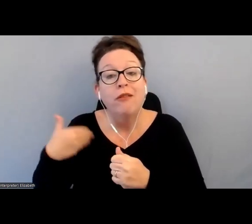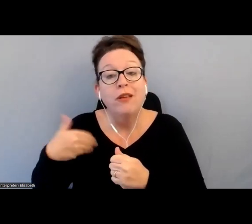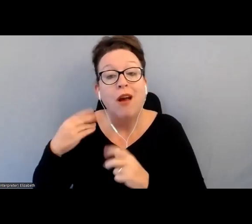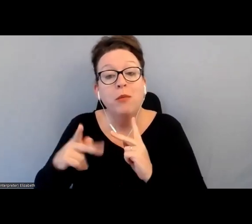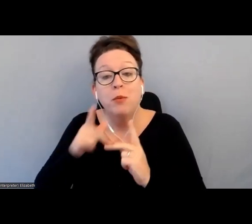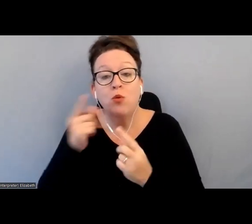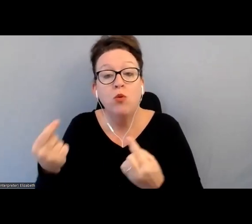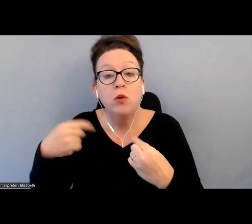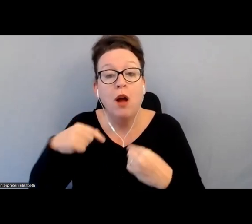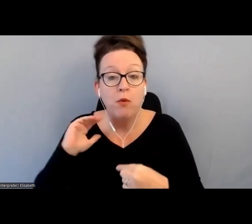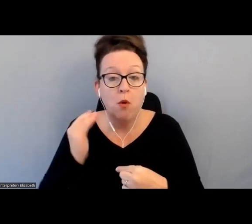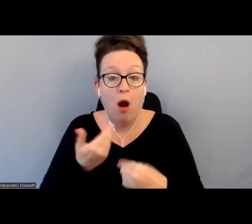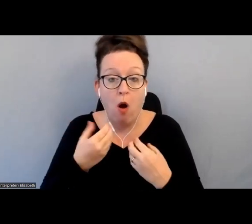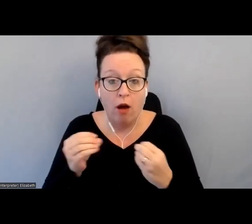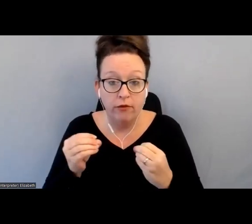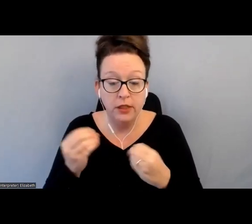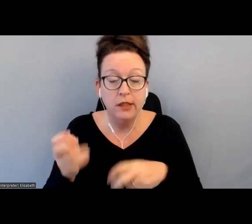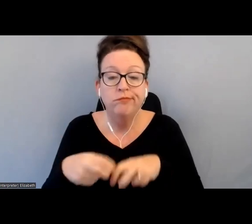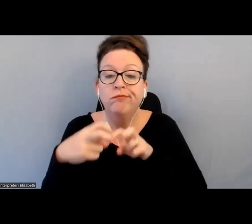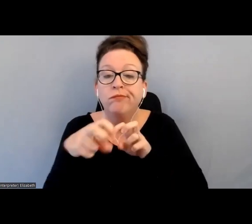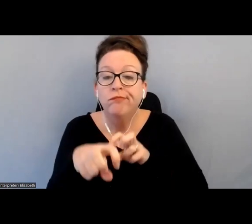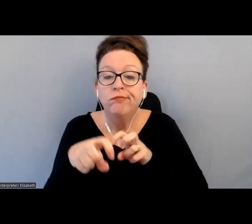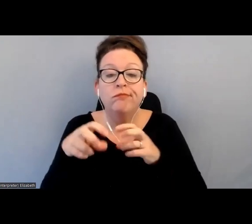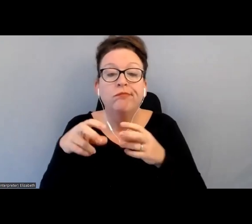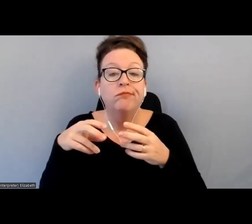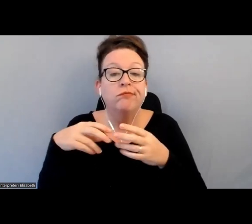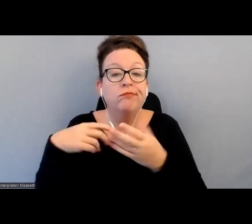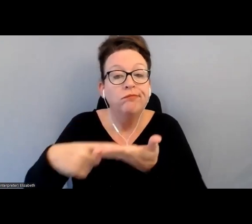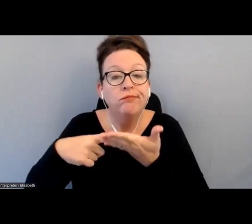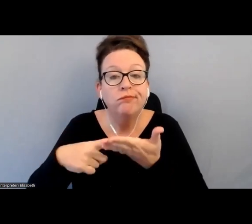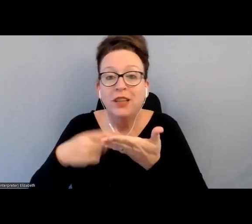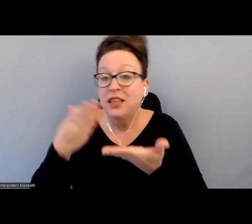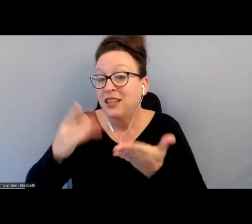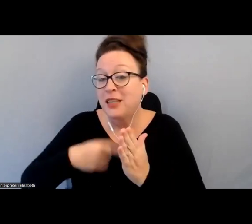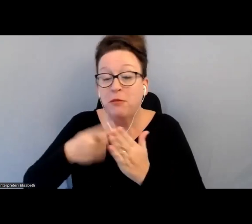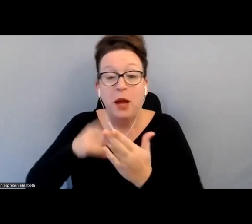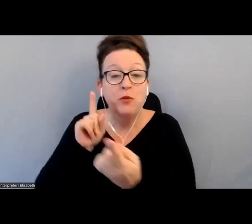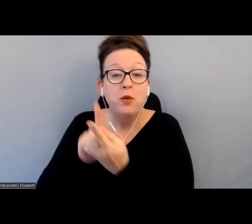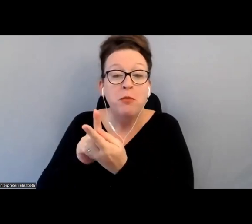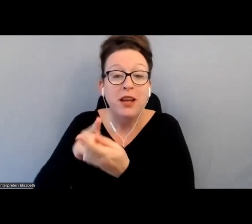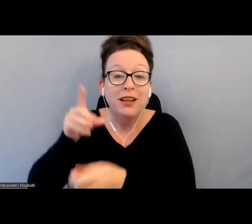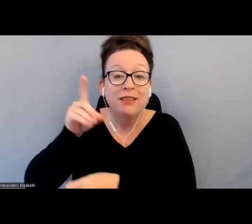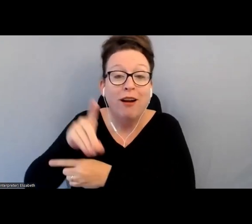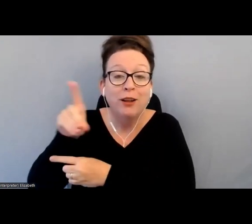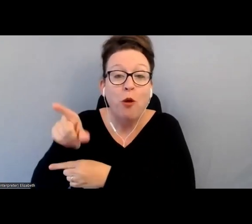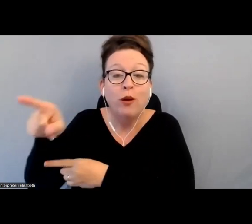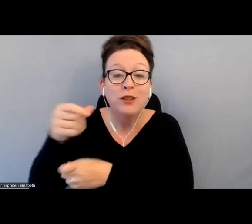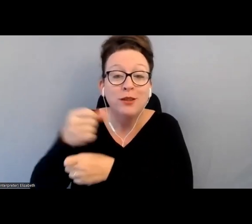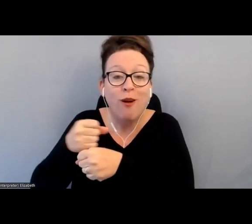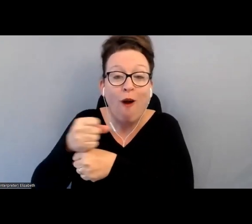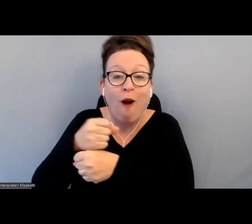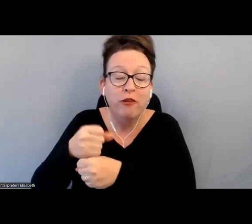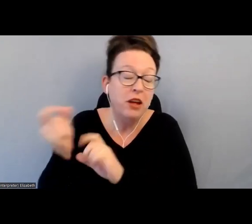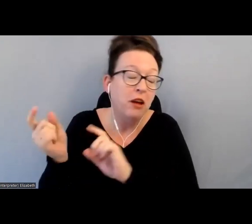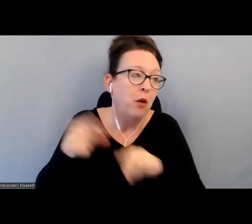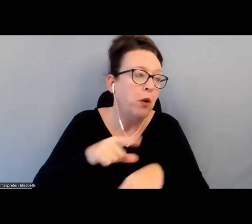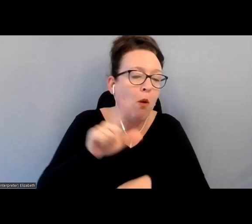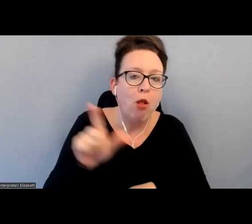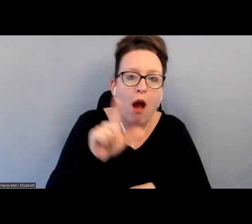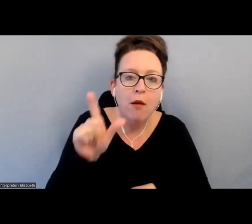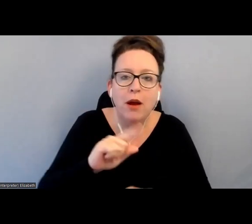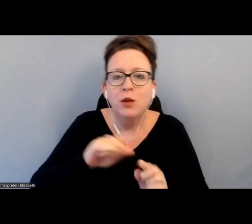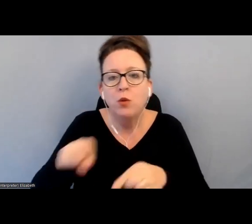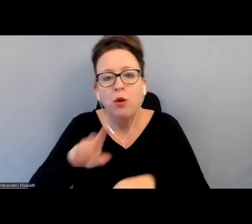office. We meet them at Dunkin' Donuts. We do a lot of work in libraries. We've gone to homes.